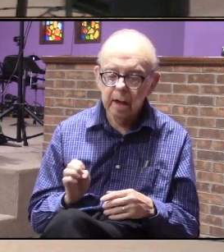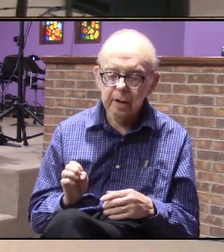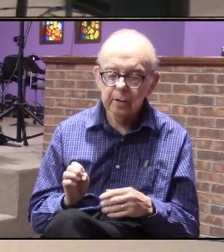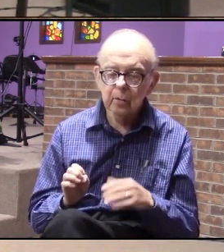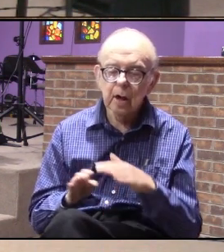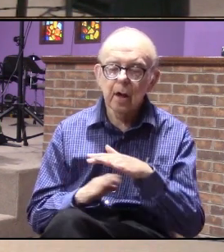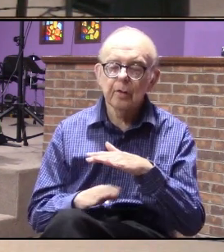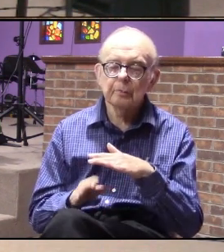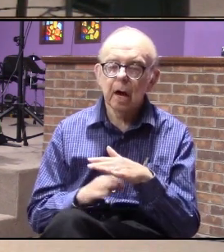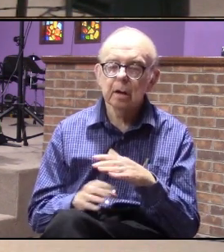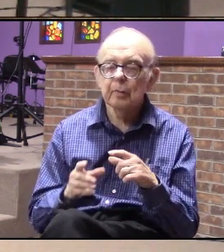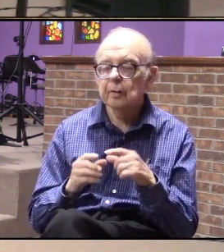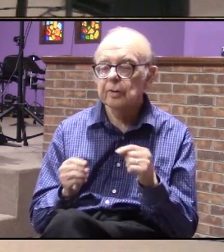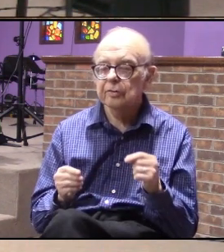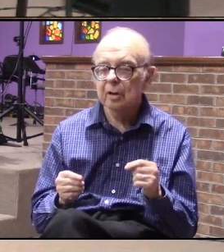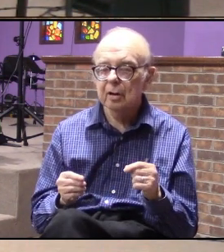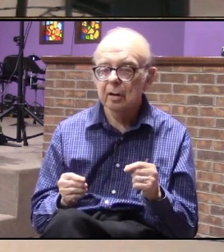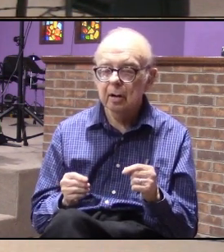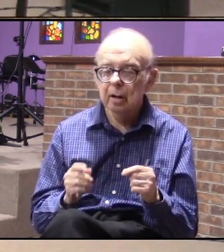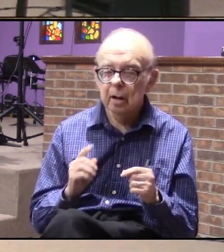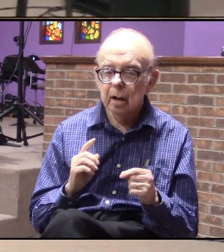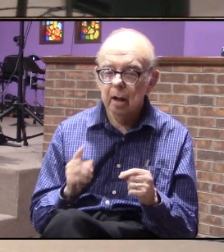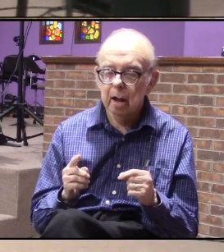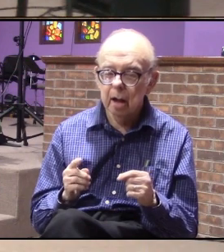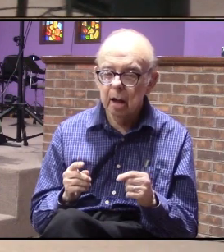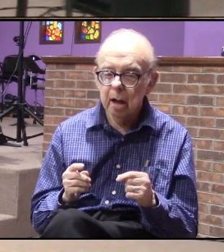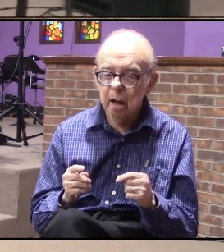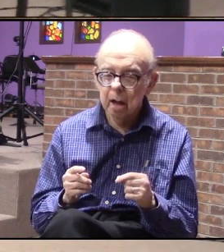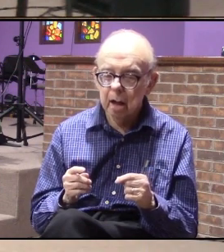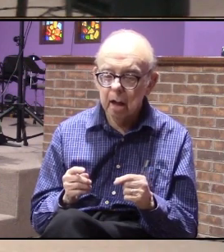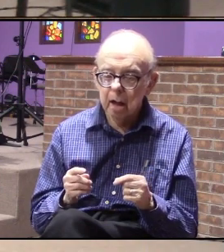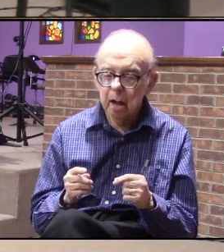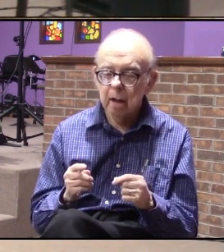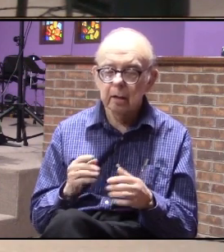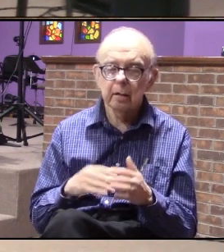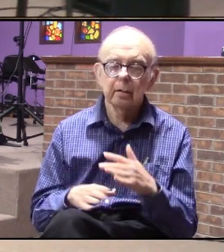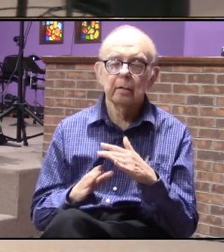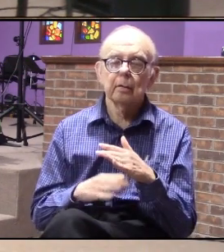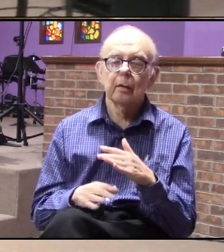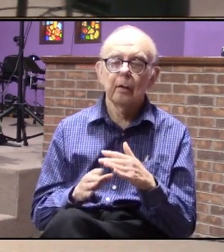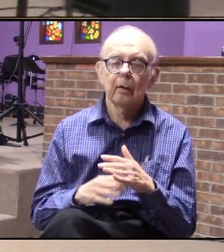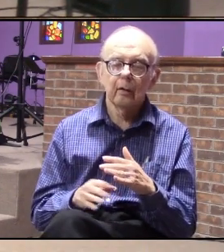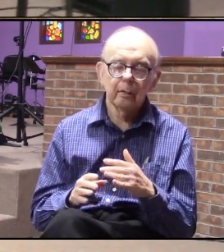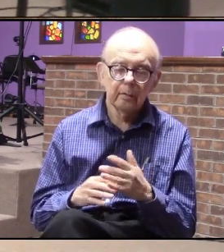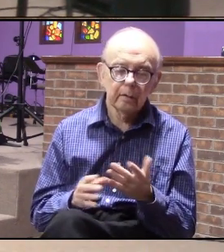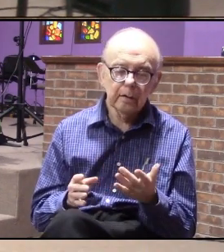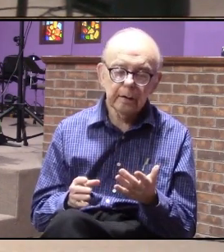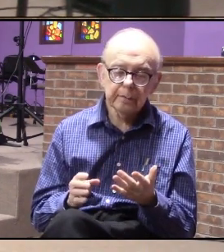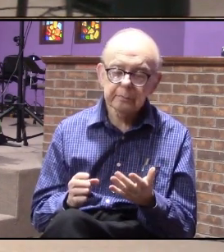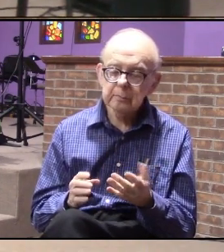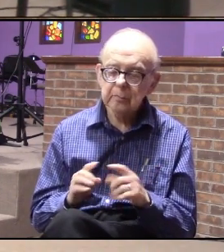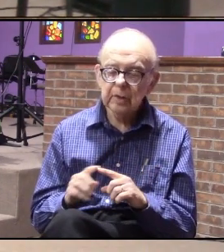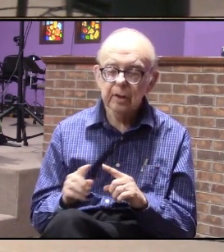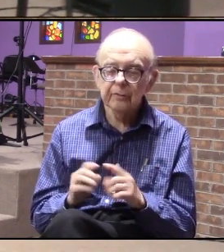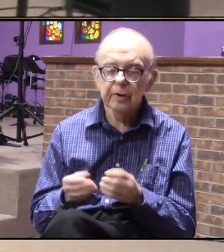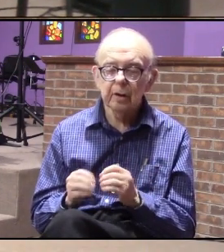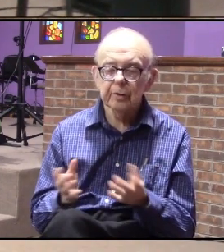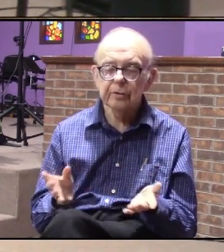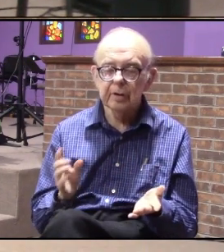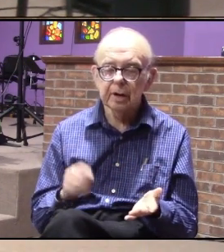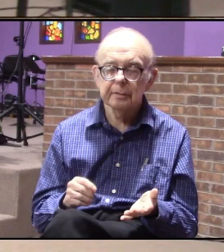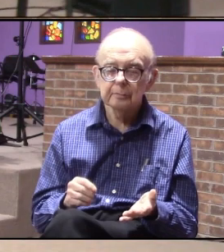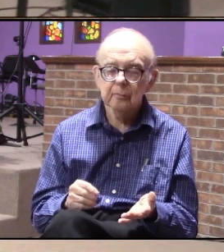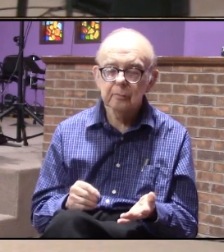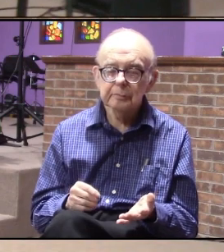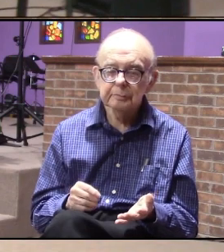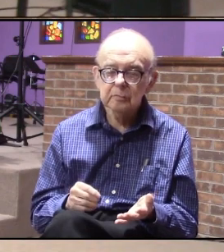check. So it would encode basically your checking account number and all of this stuff, and it